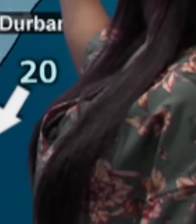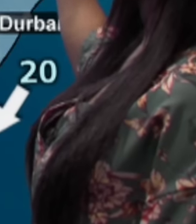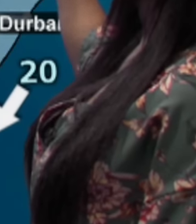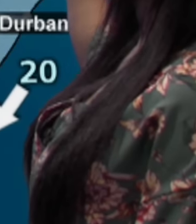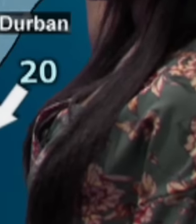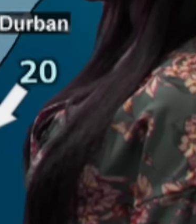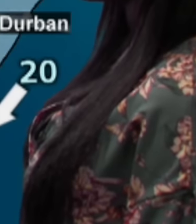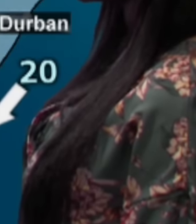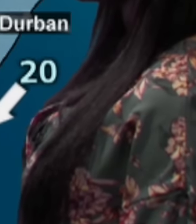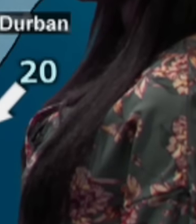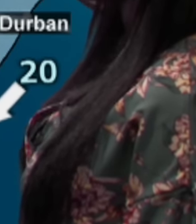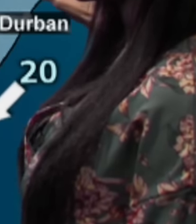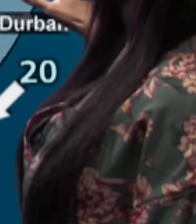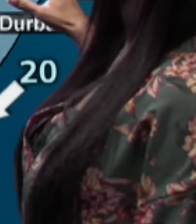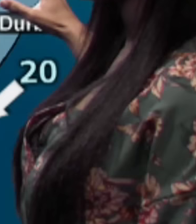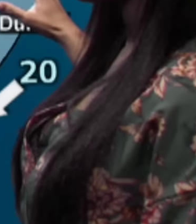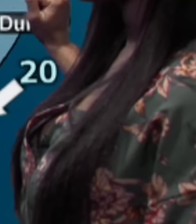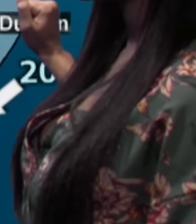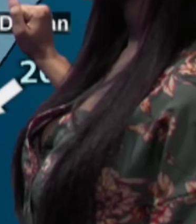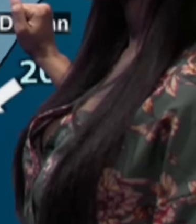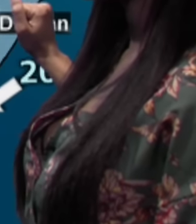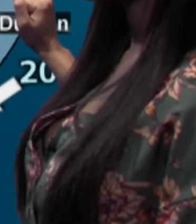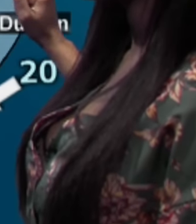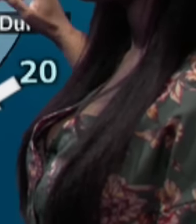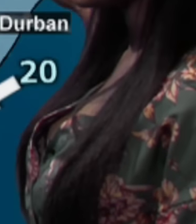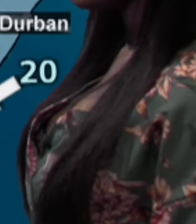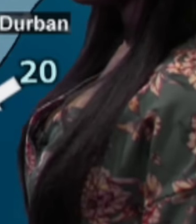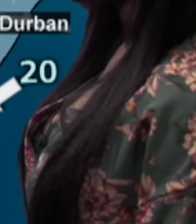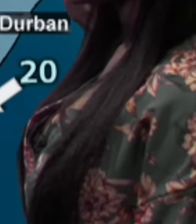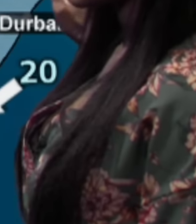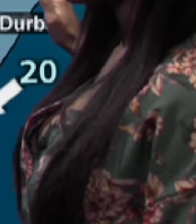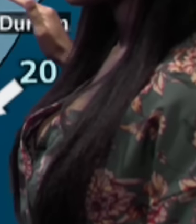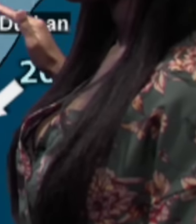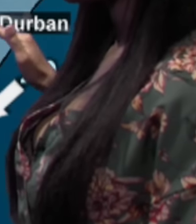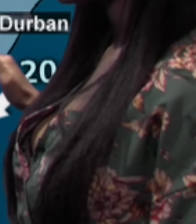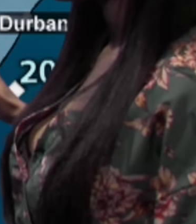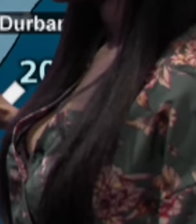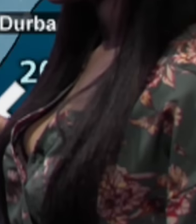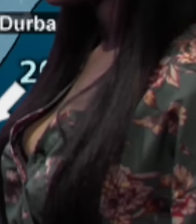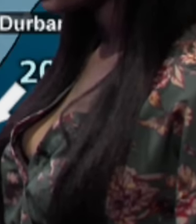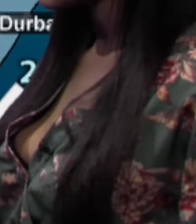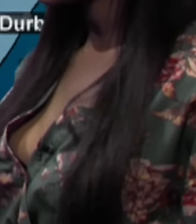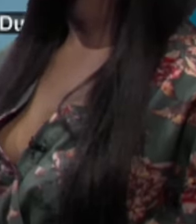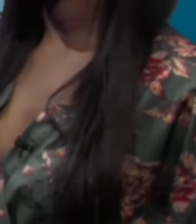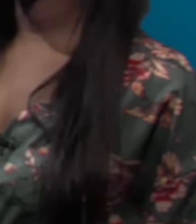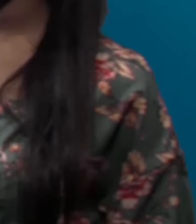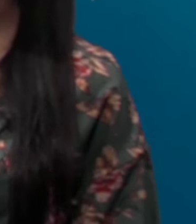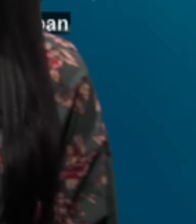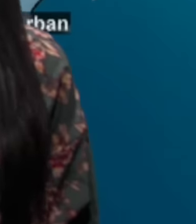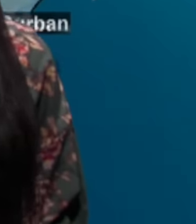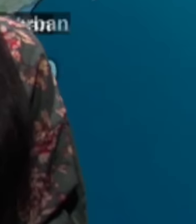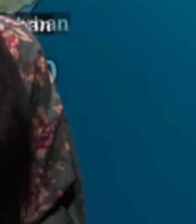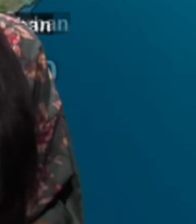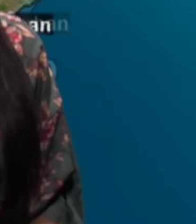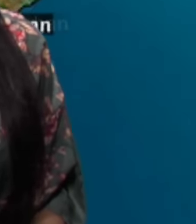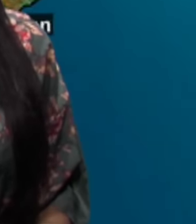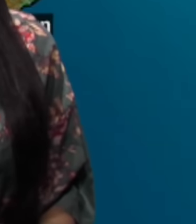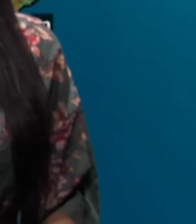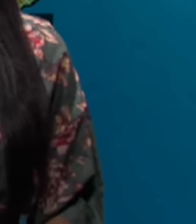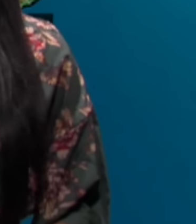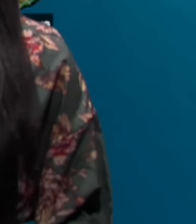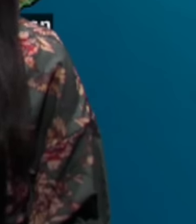ya Limpopo le Mpumalanga fa re lebella mo karolong tse di mabapi le teng go tlana le pula fa re lebella gape mo karolong ya KwaZulu-Natal go rala karolo karolo a lebopo tla nna le gone